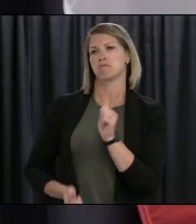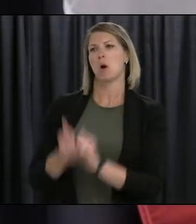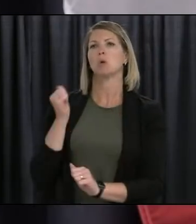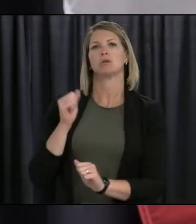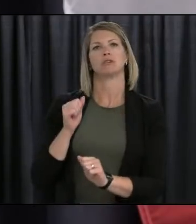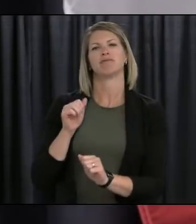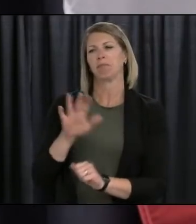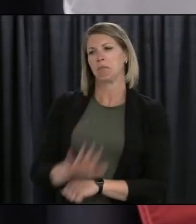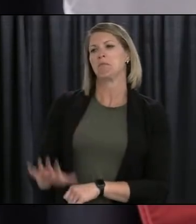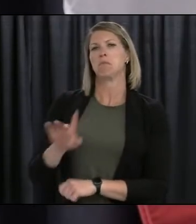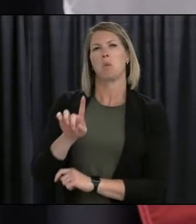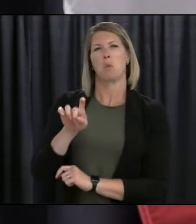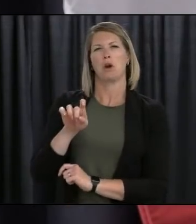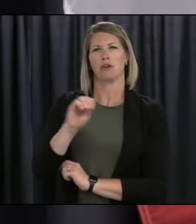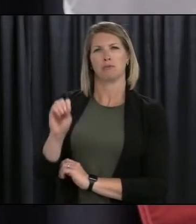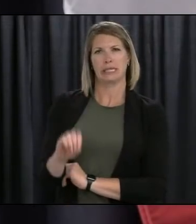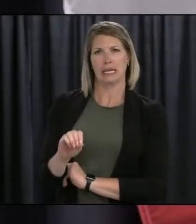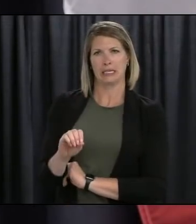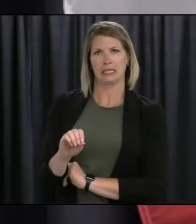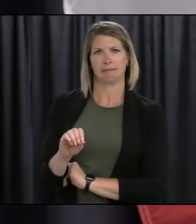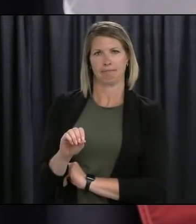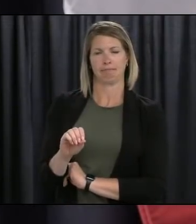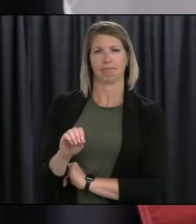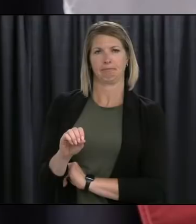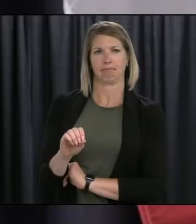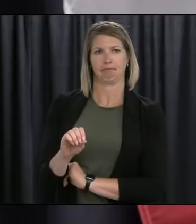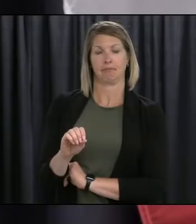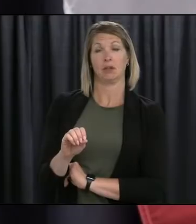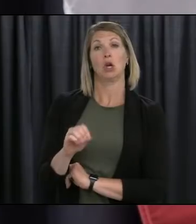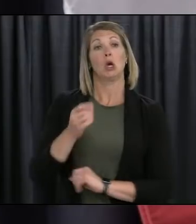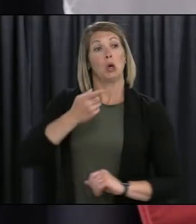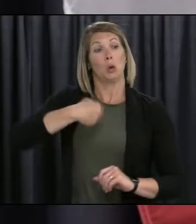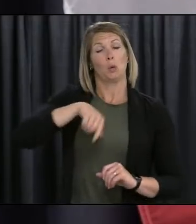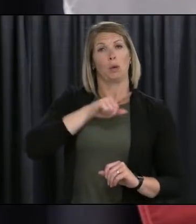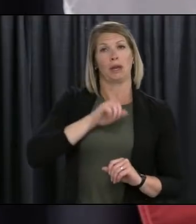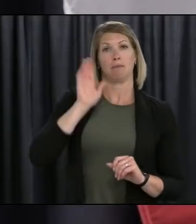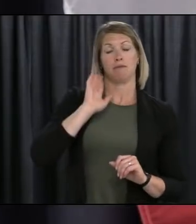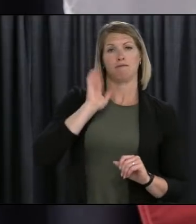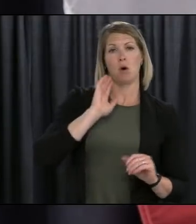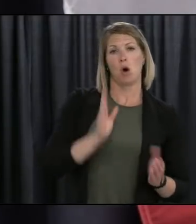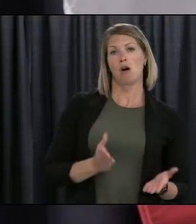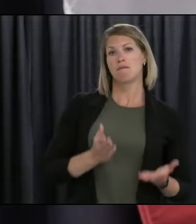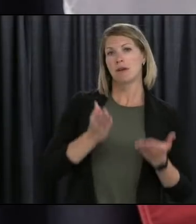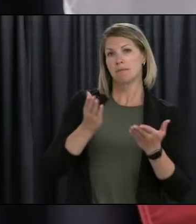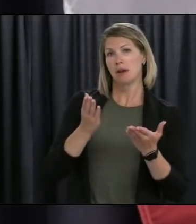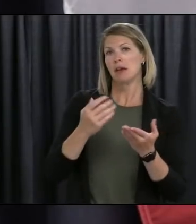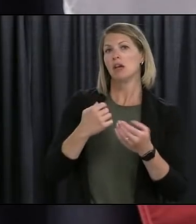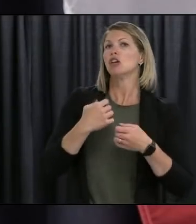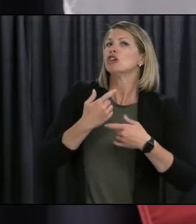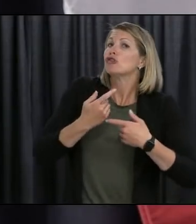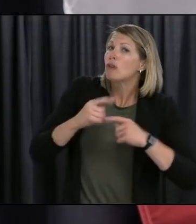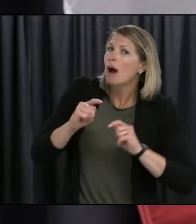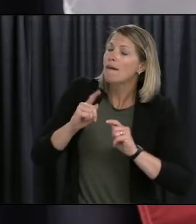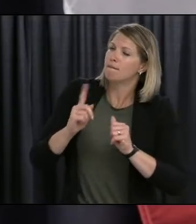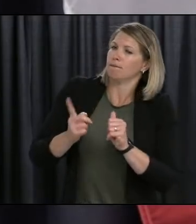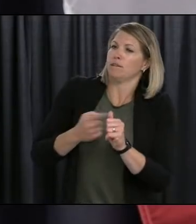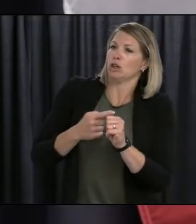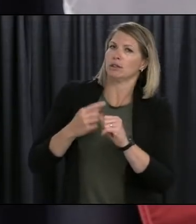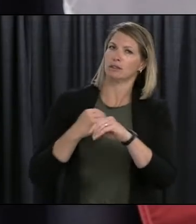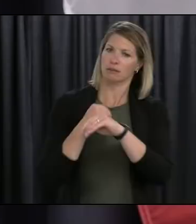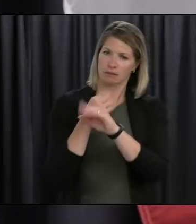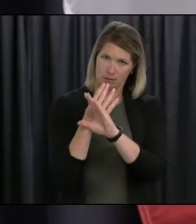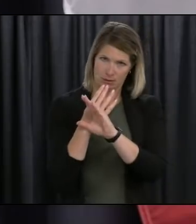capacity. The preferred option, in line with our previous recommendations, is that these consultations be done virtually, but there